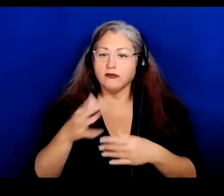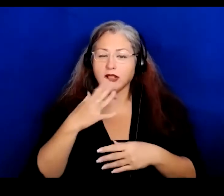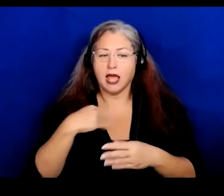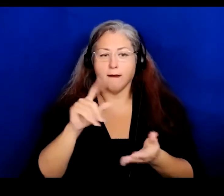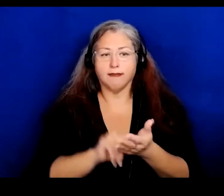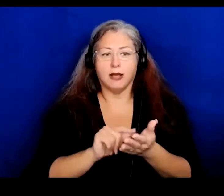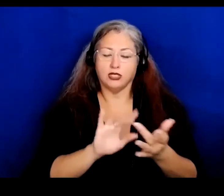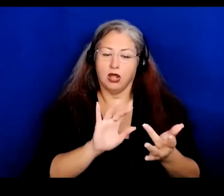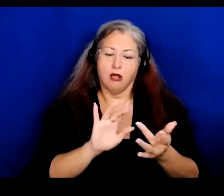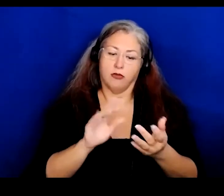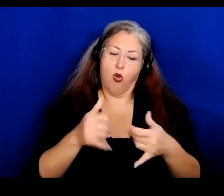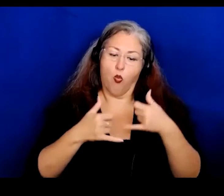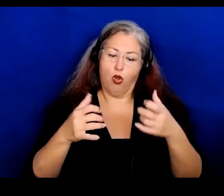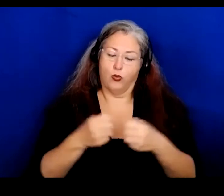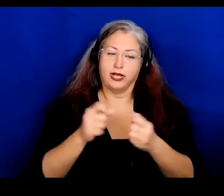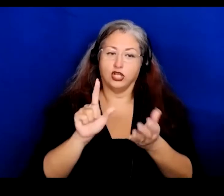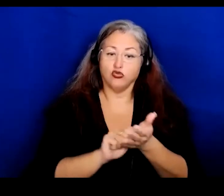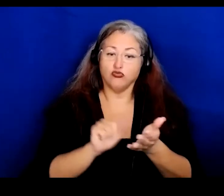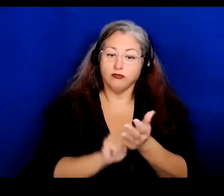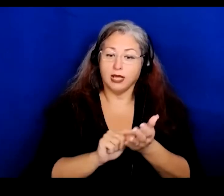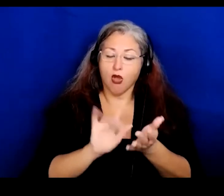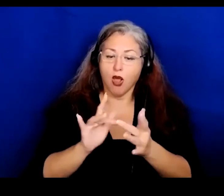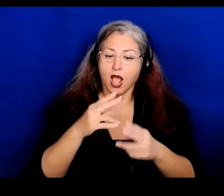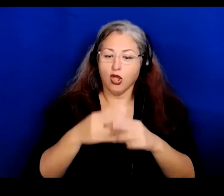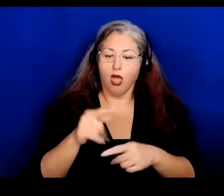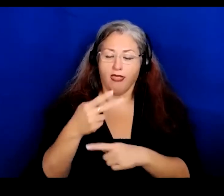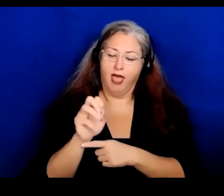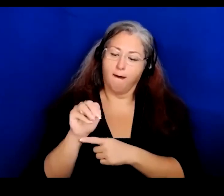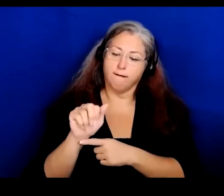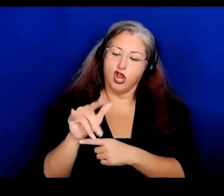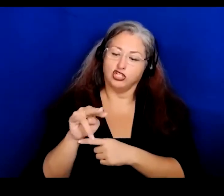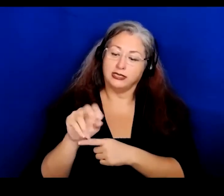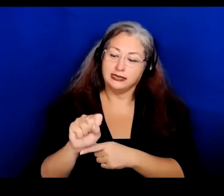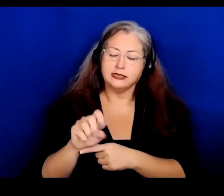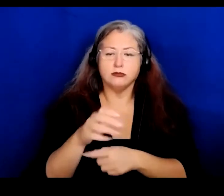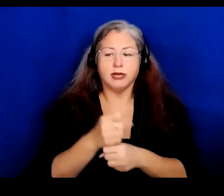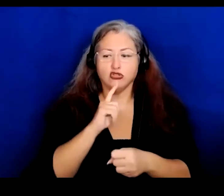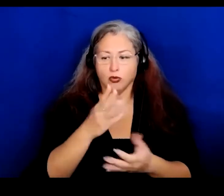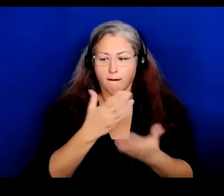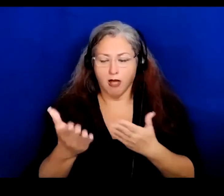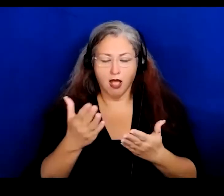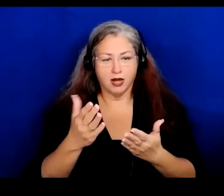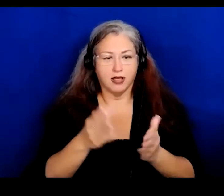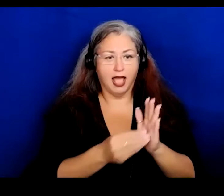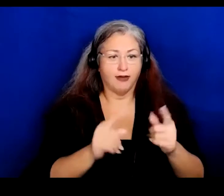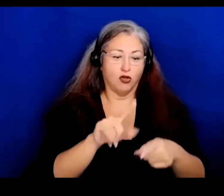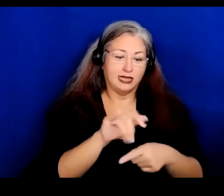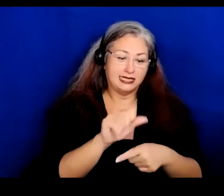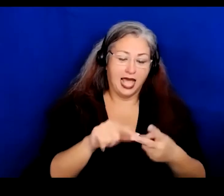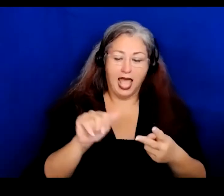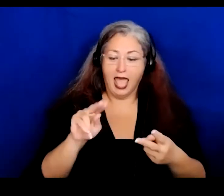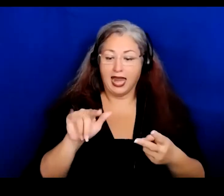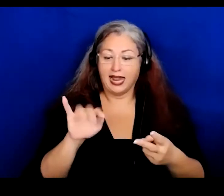award-winning online literary magazine called The Margins. Please do make sure to purchase copies of Lisa and Annalise's books,